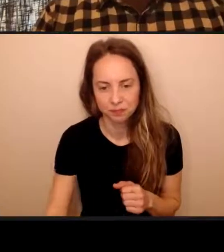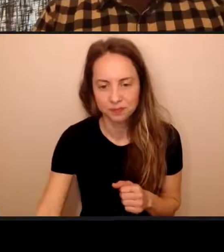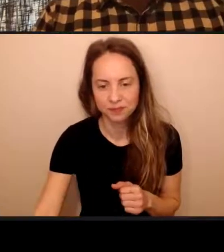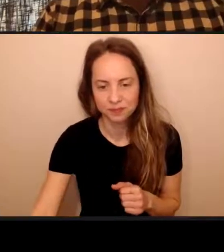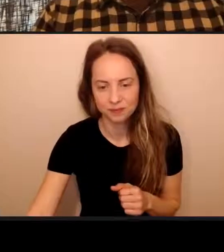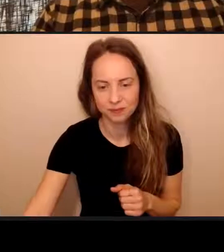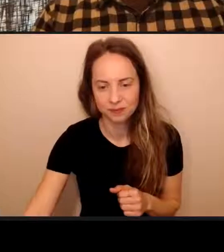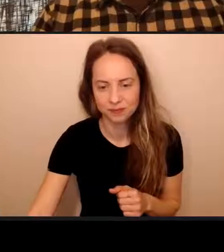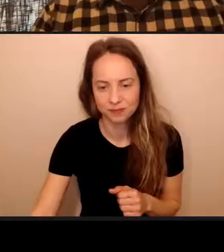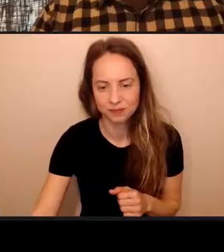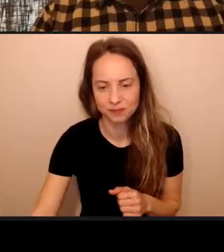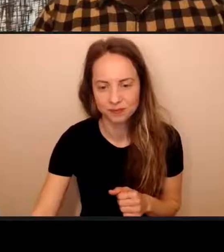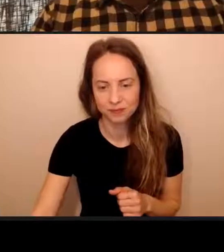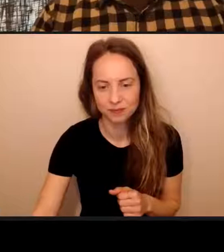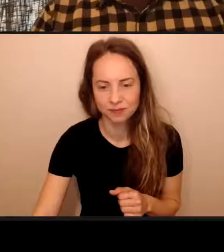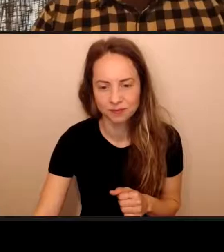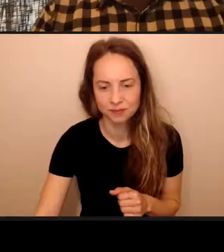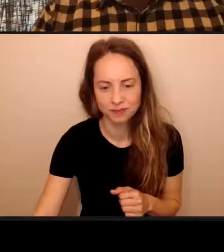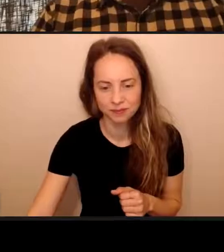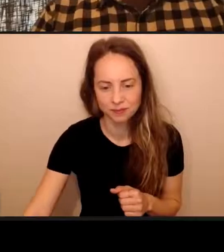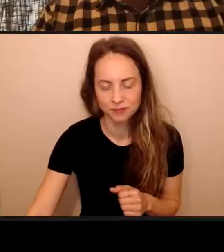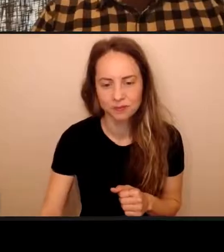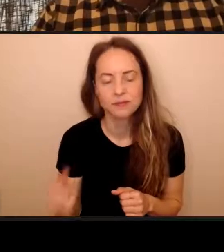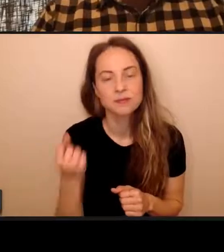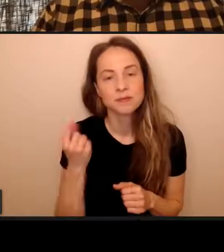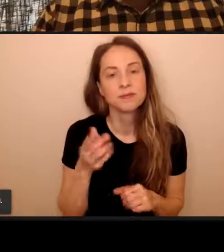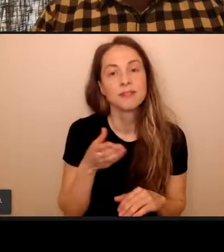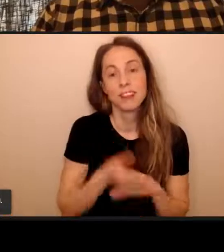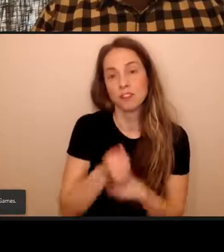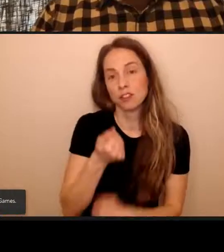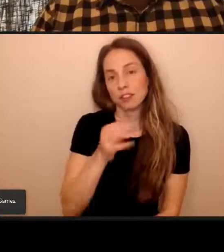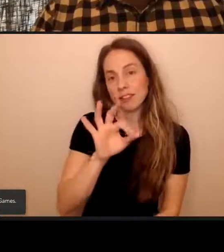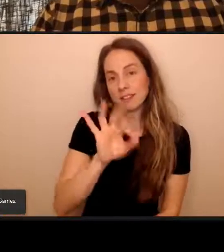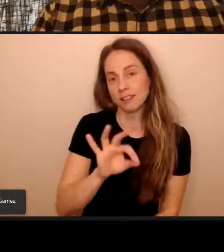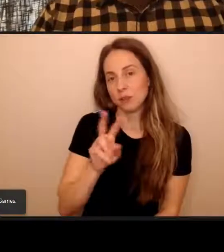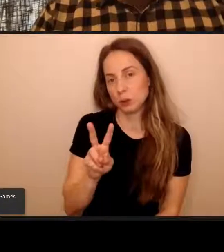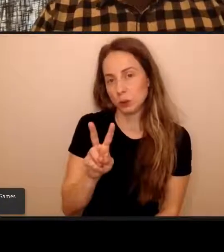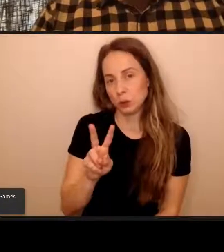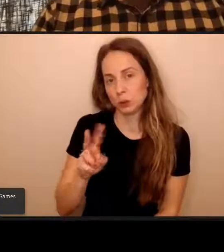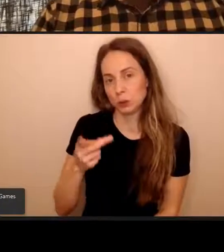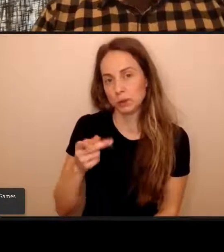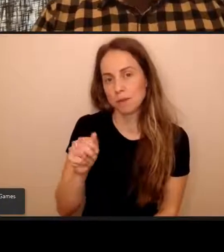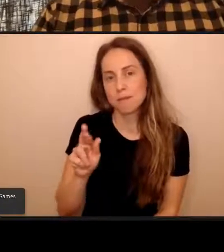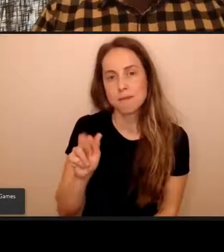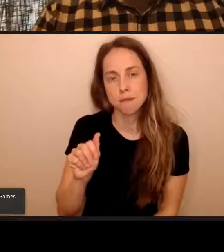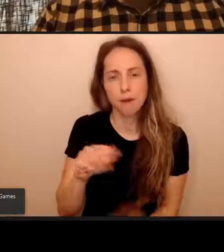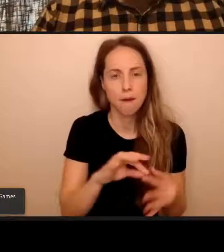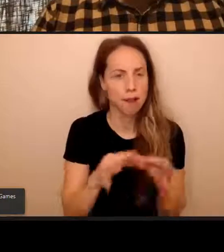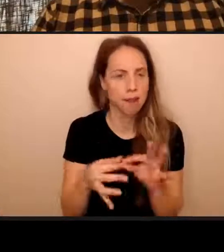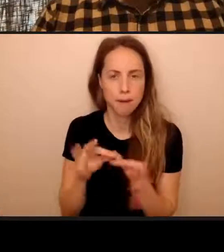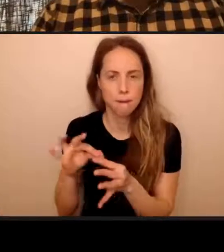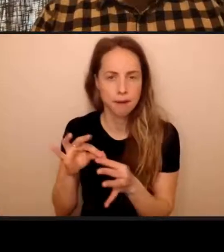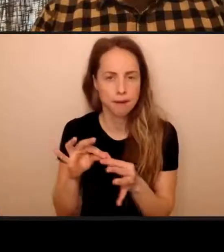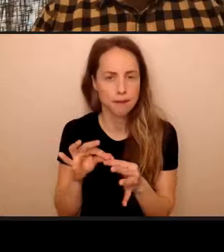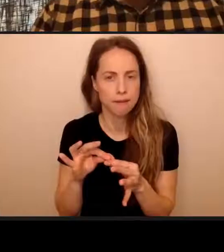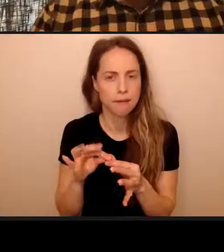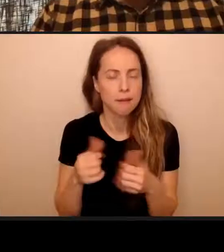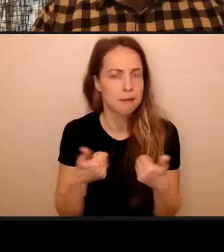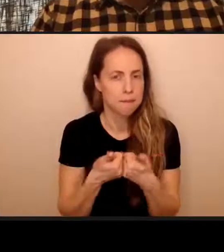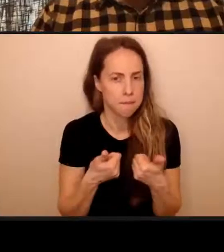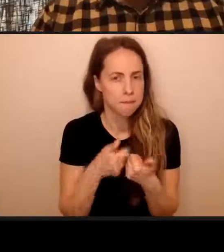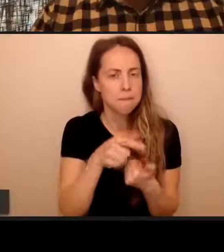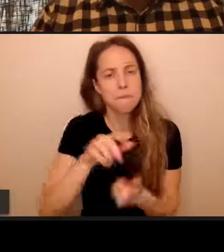I, after the '92 Paralympic Games in Barcelona, I was ready to start